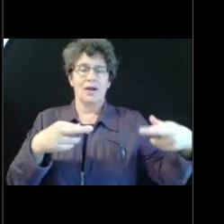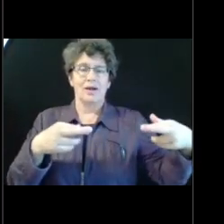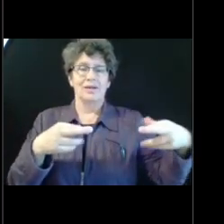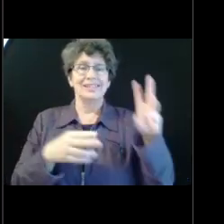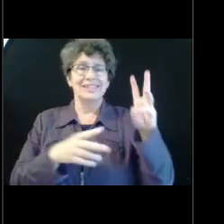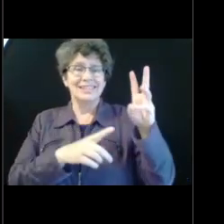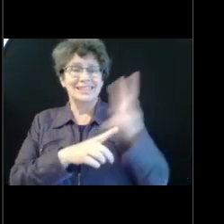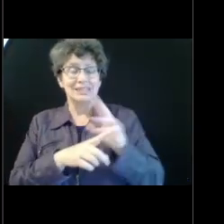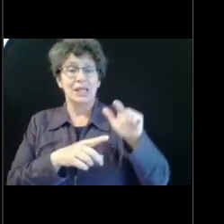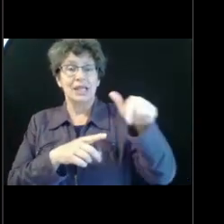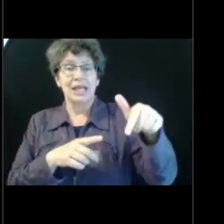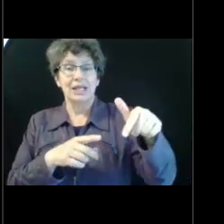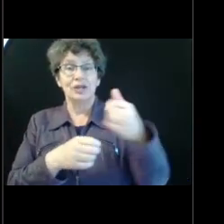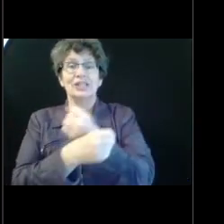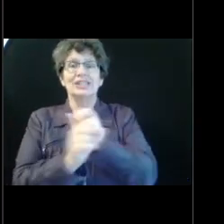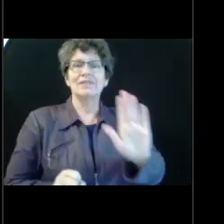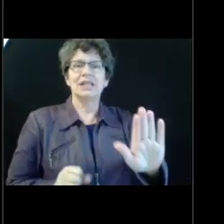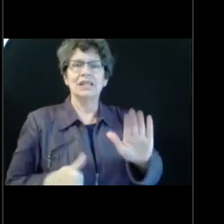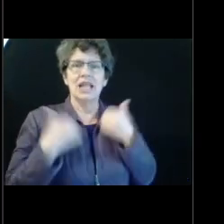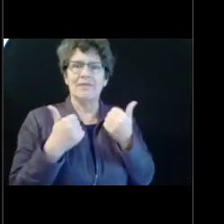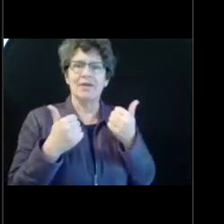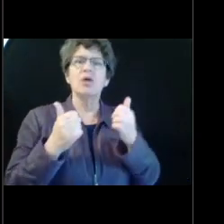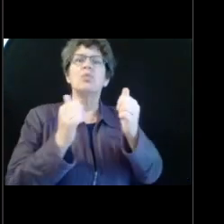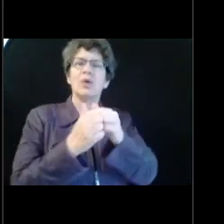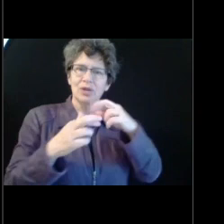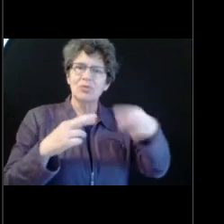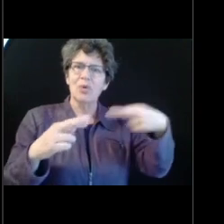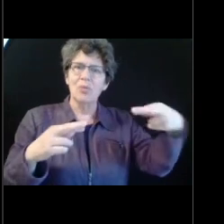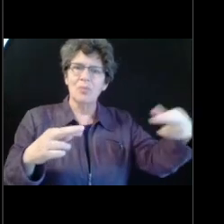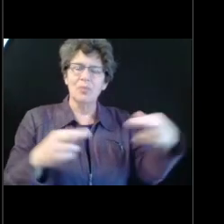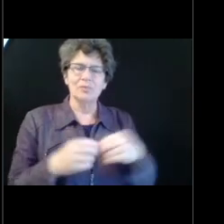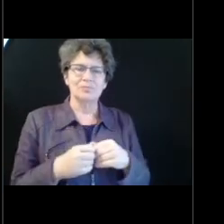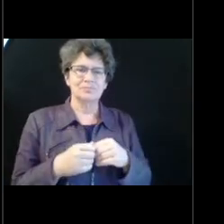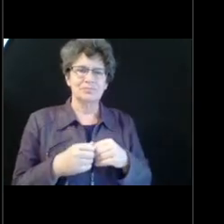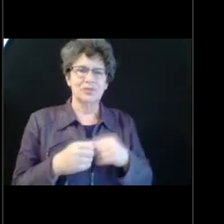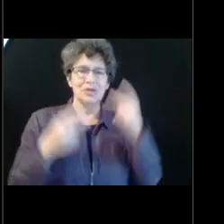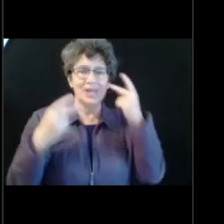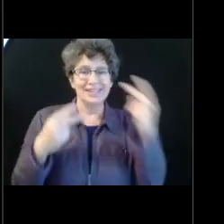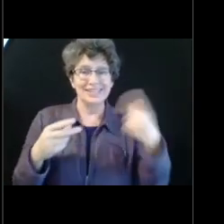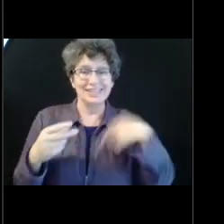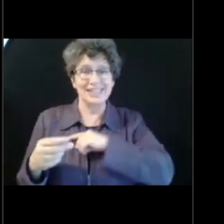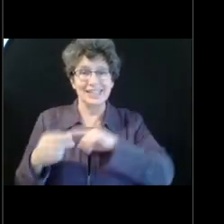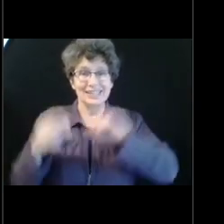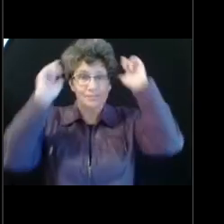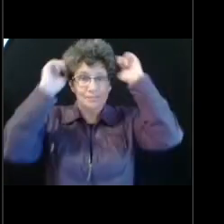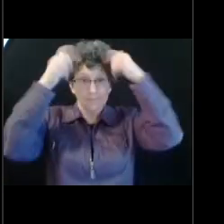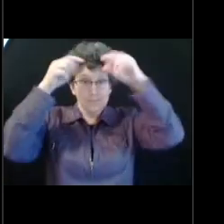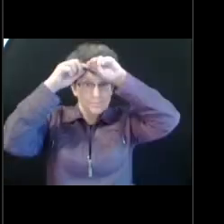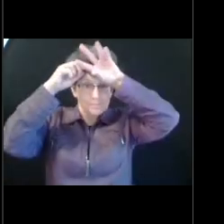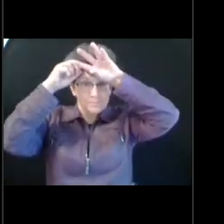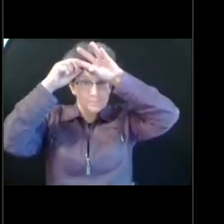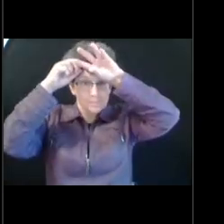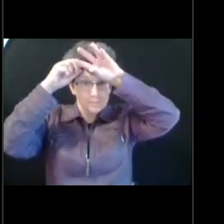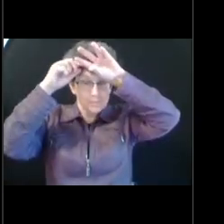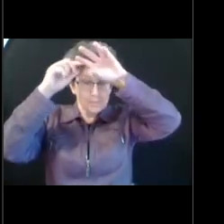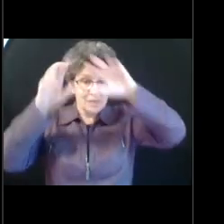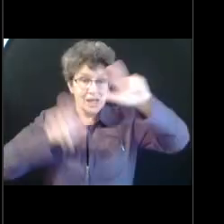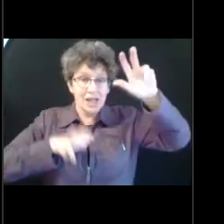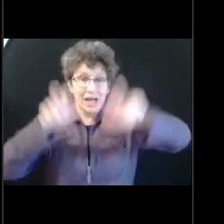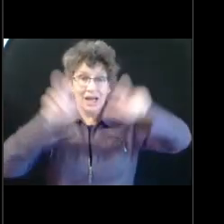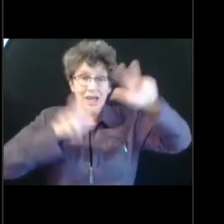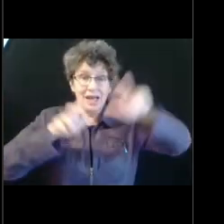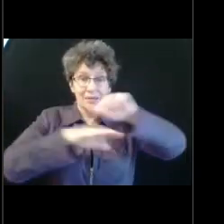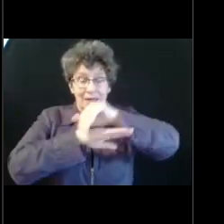out, headlights on, people trying to climb late at night. This is what we could see when we